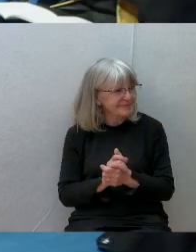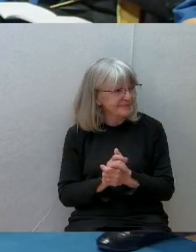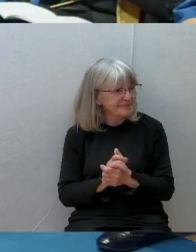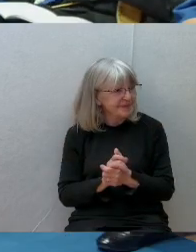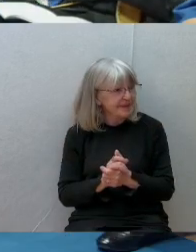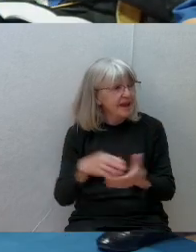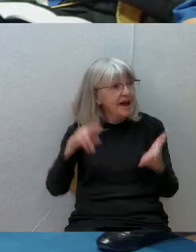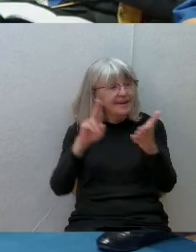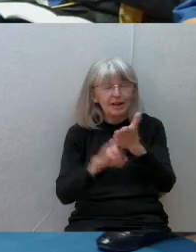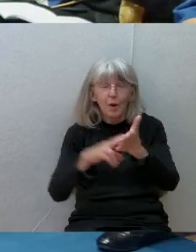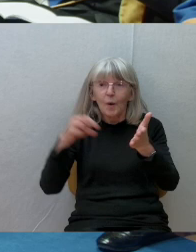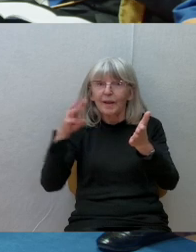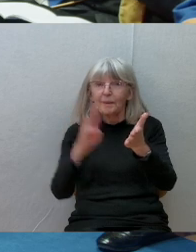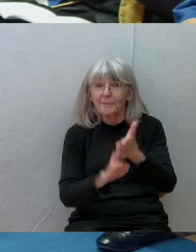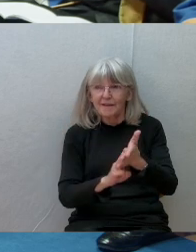Nicole Melville.